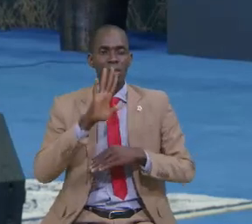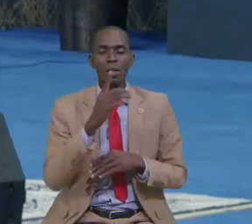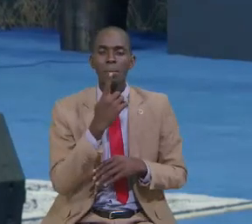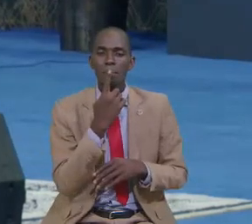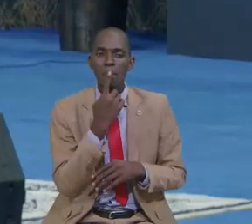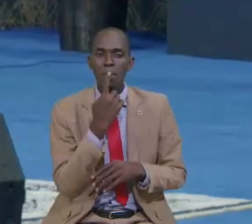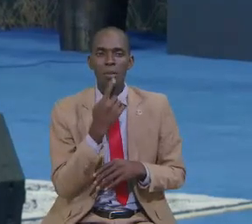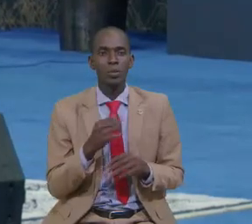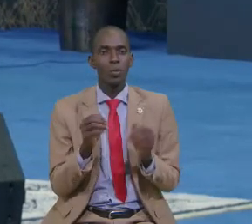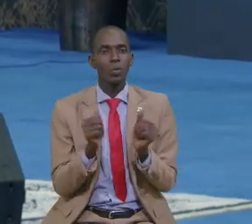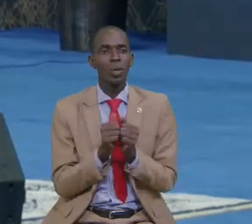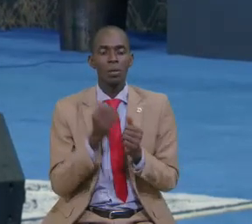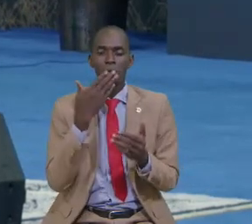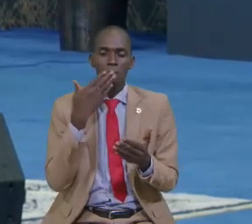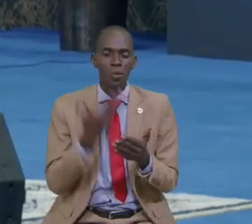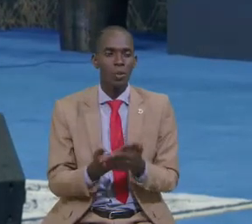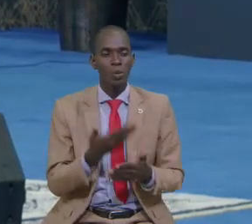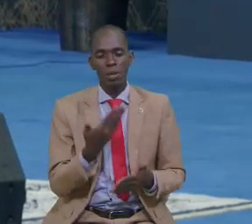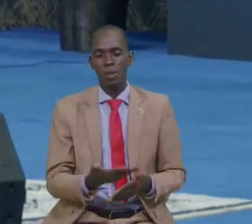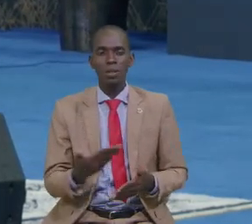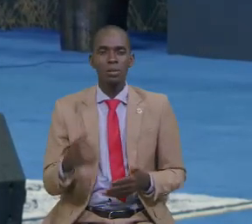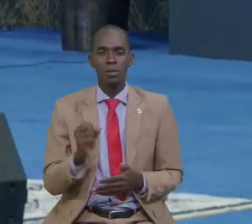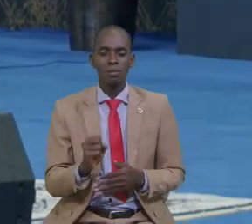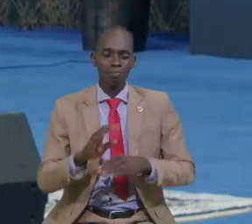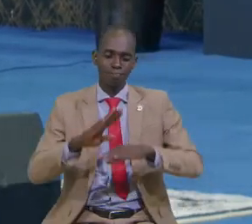with good things satisfaction